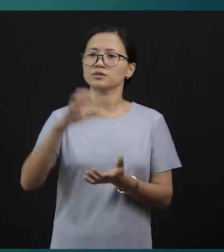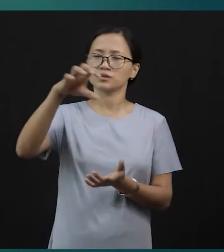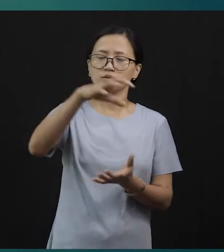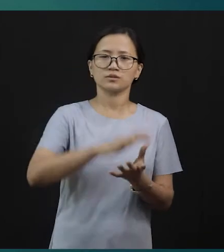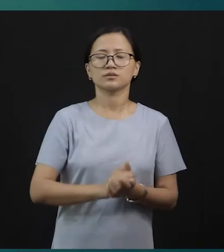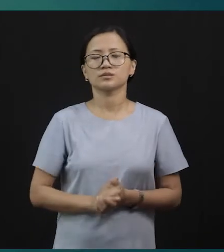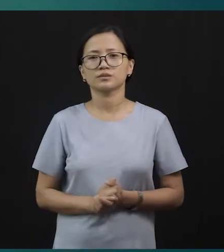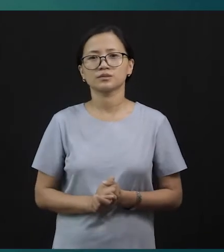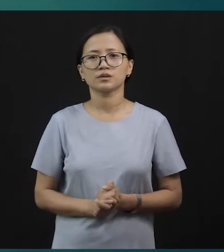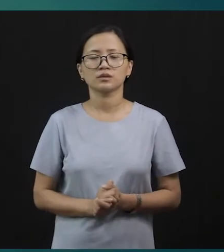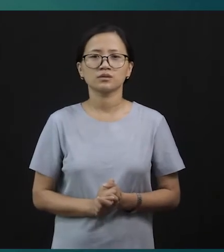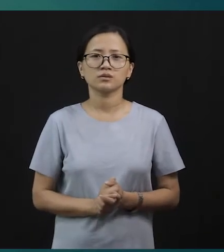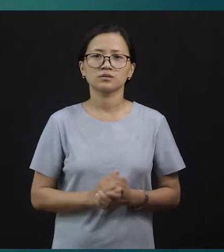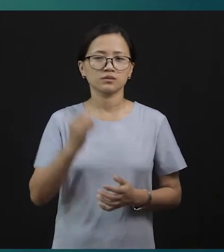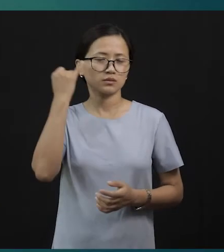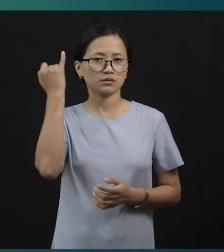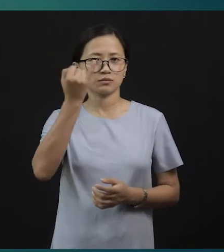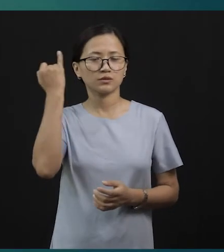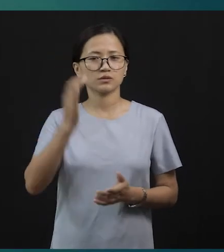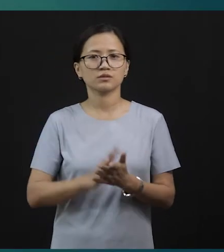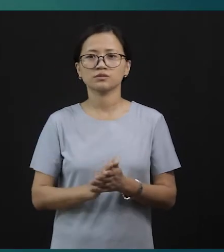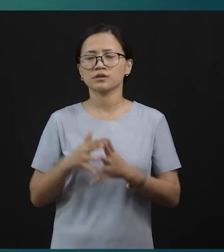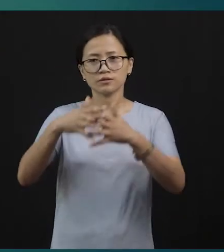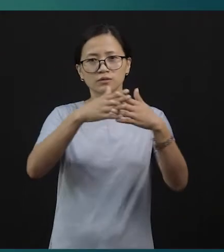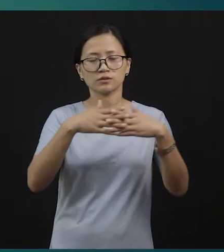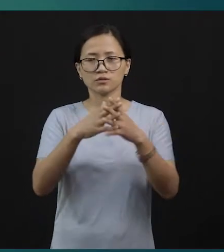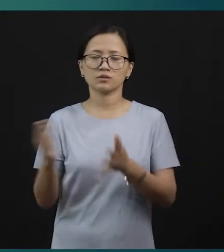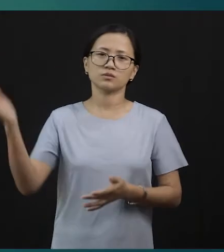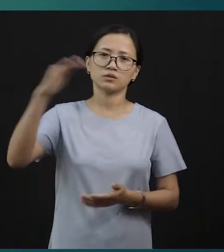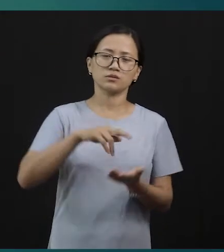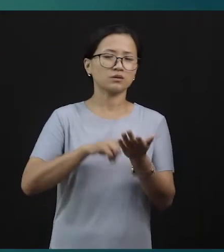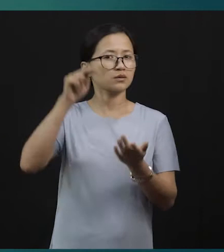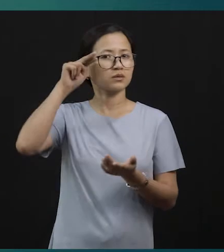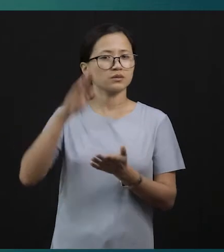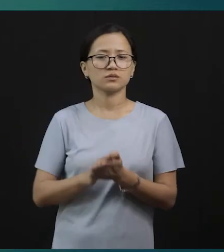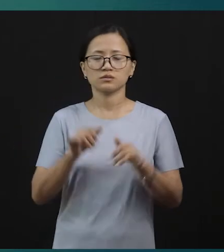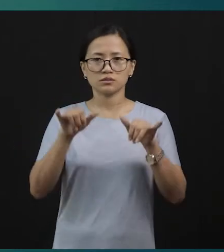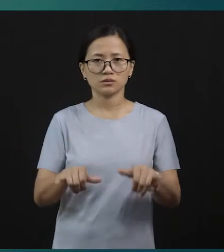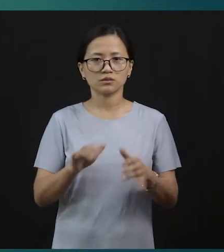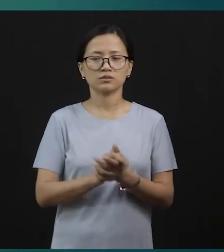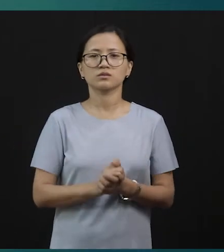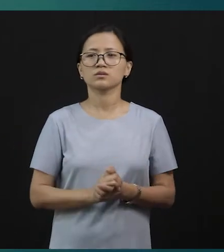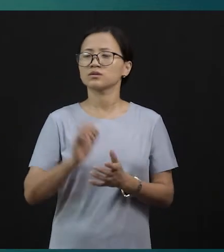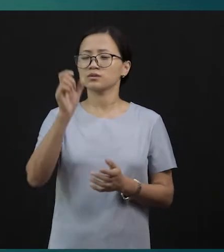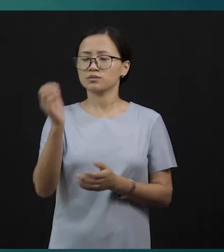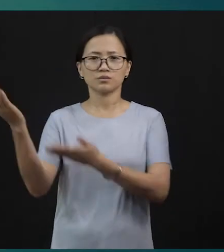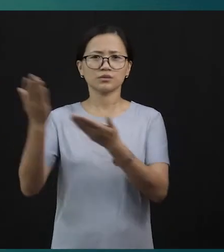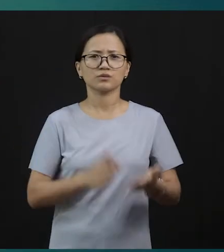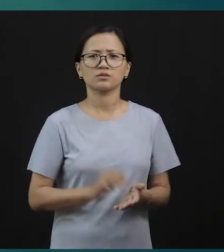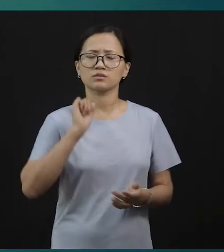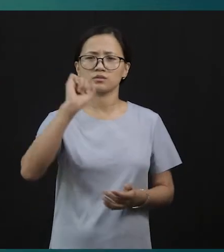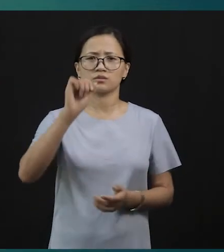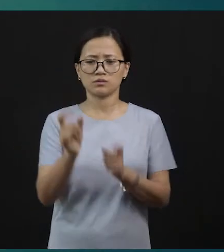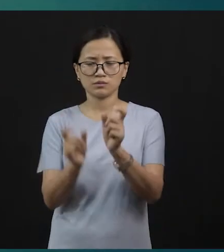go there, okay? You can imagine of Americans coming to Nagaland, settling there, bringing their own people. That